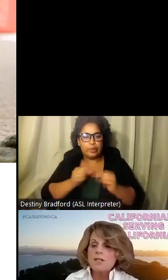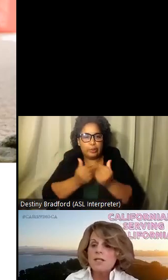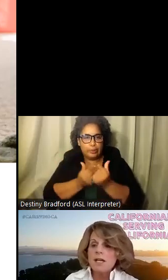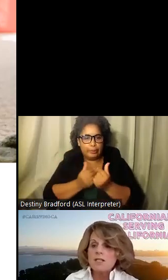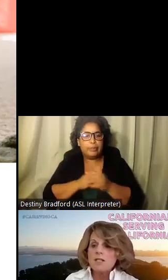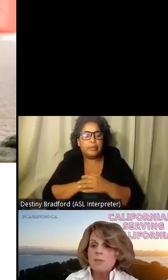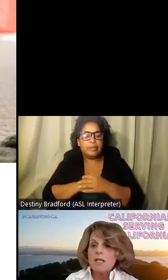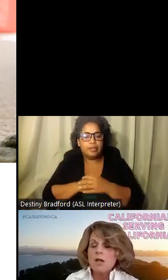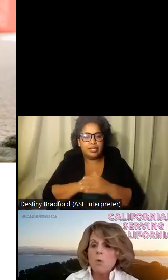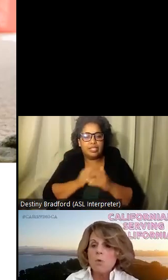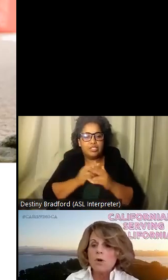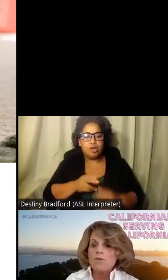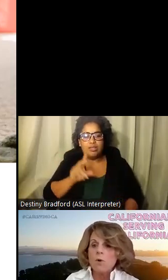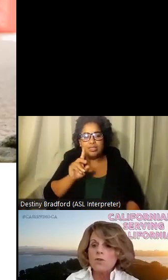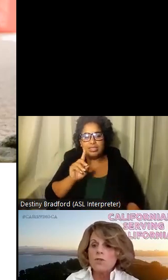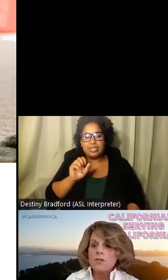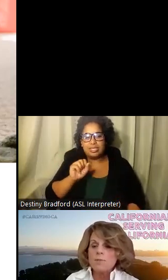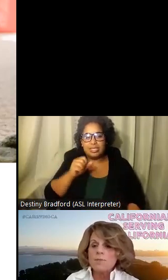is